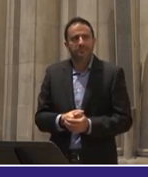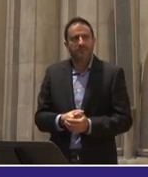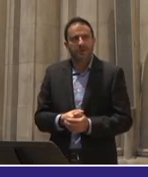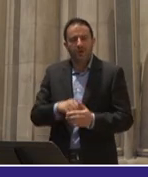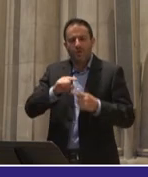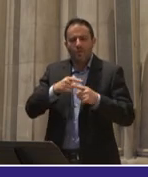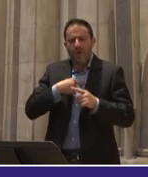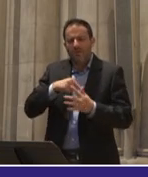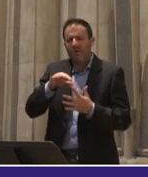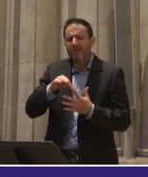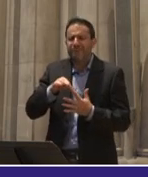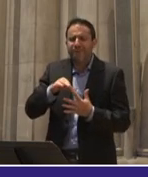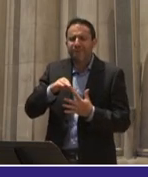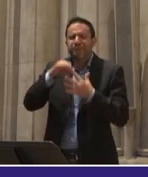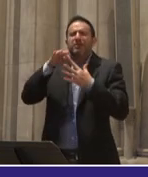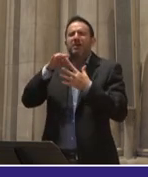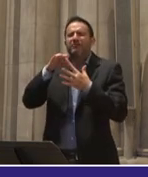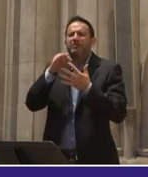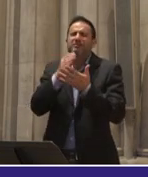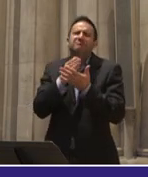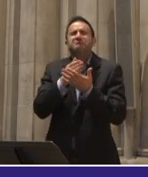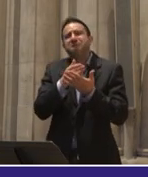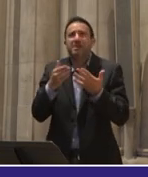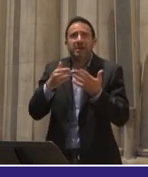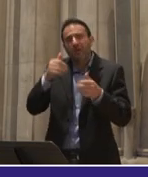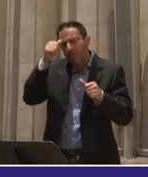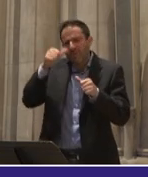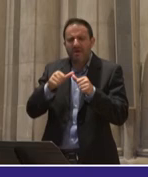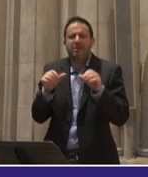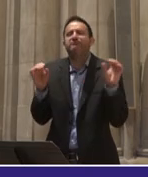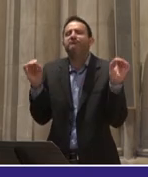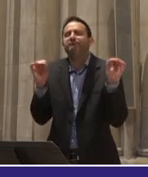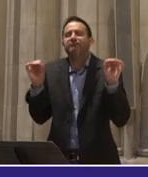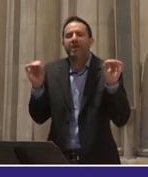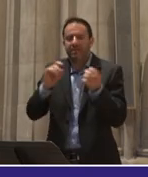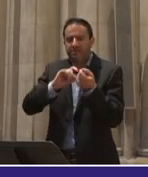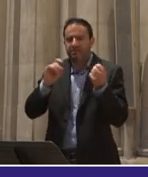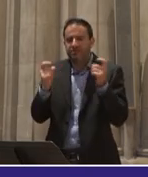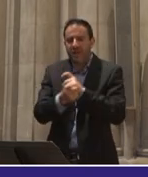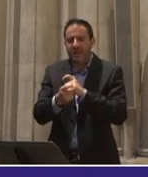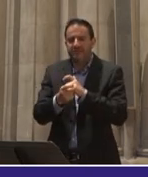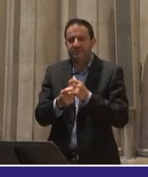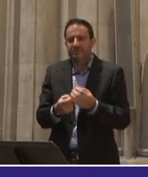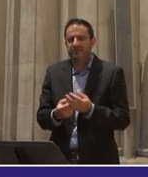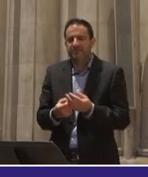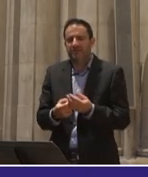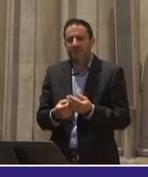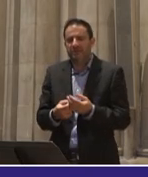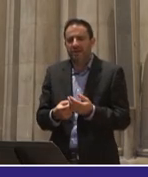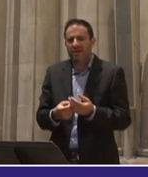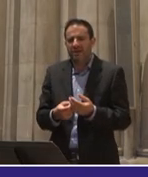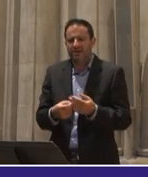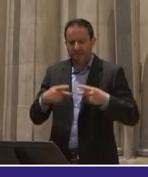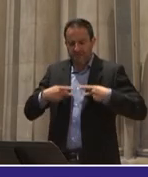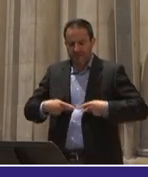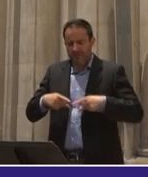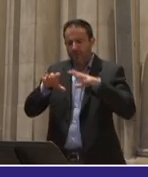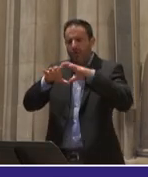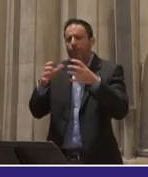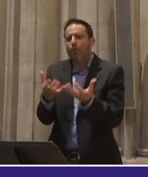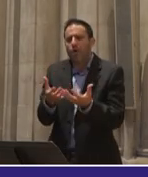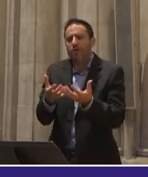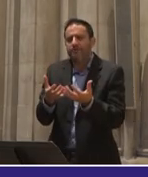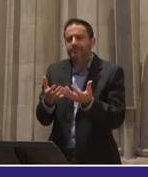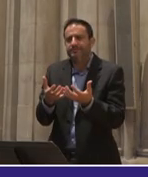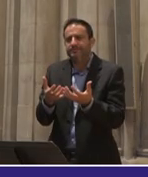When we discover something, it's helpful to remember that nothing has changed in the material world. What